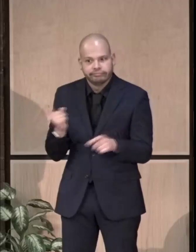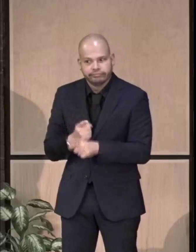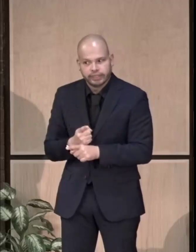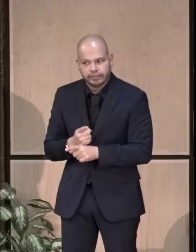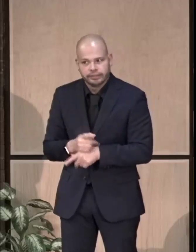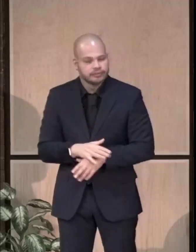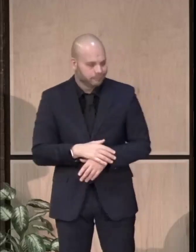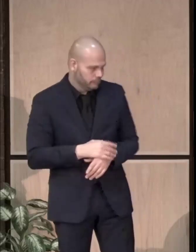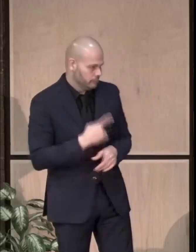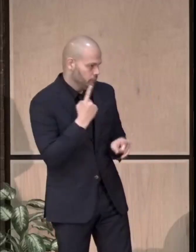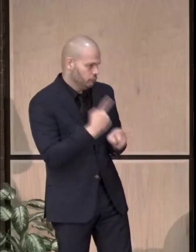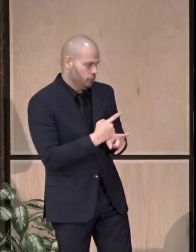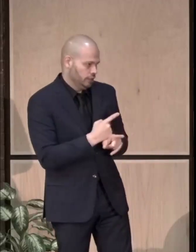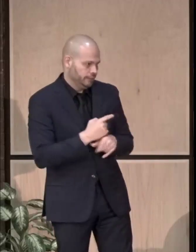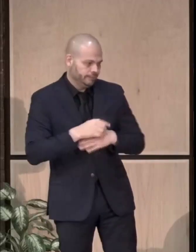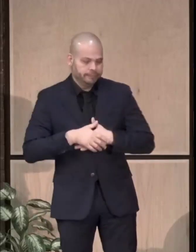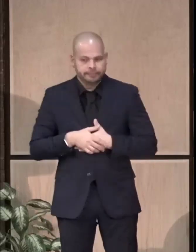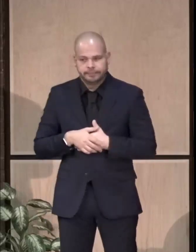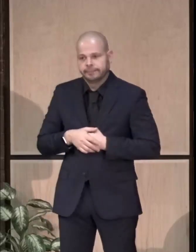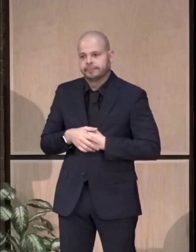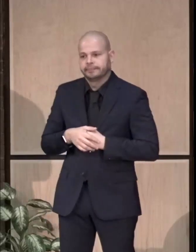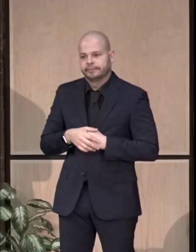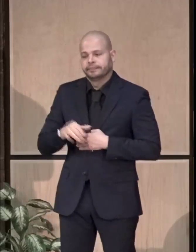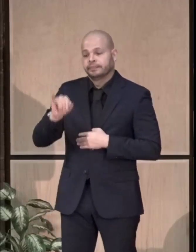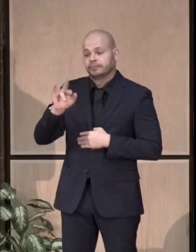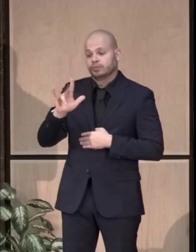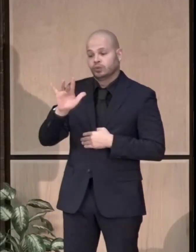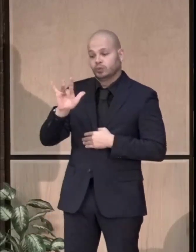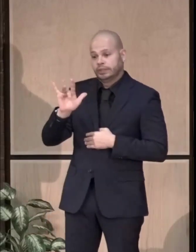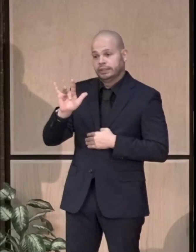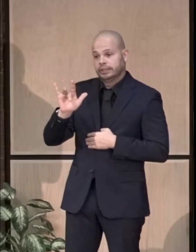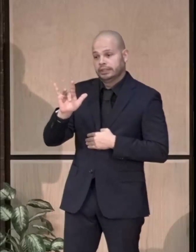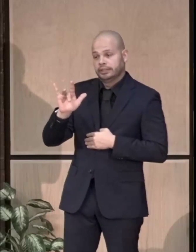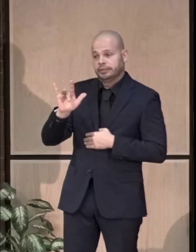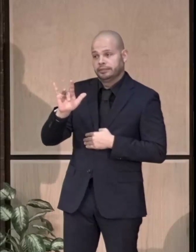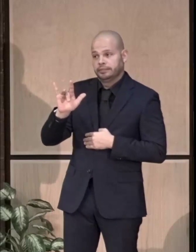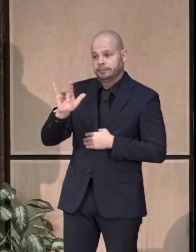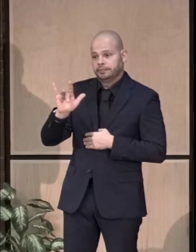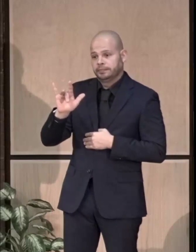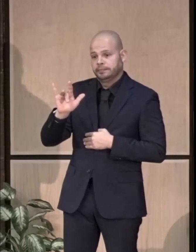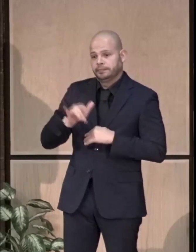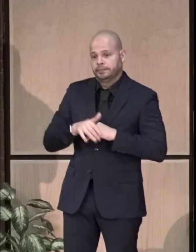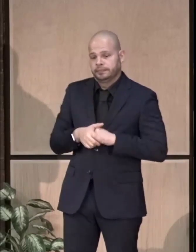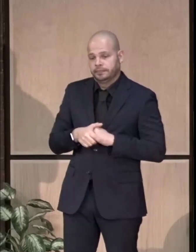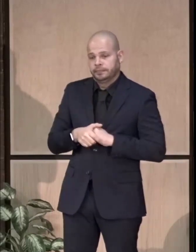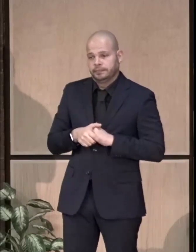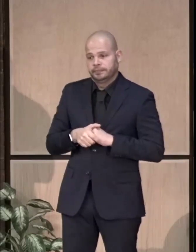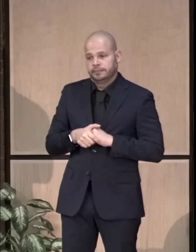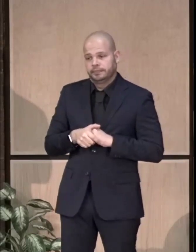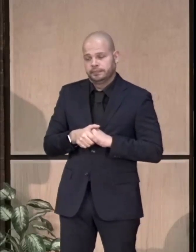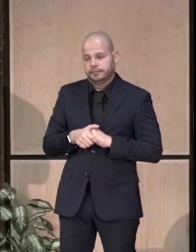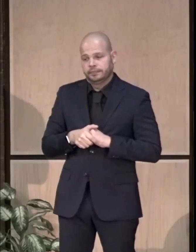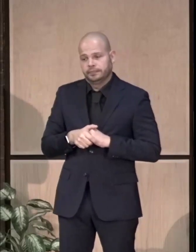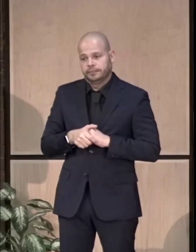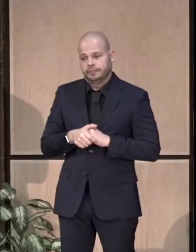And then on 25 July, says, Hodgson expressed concern to